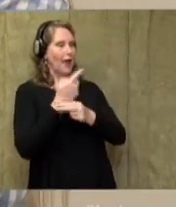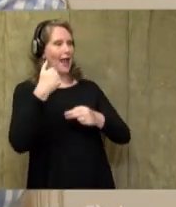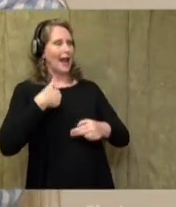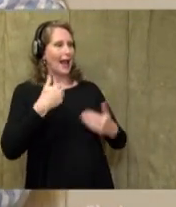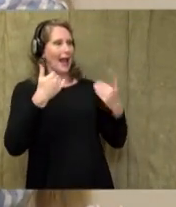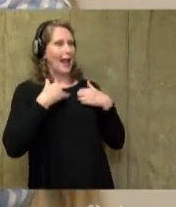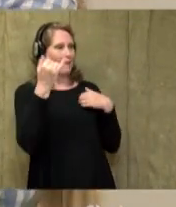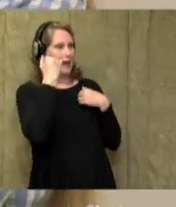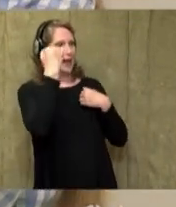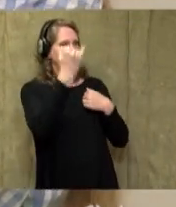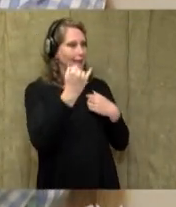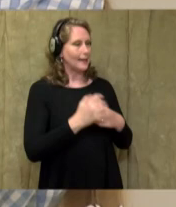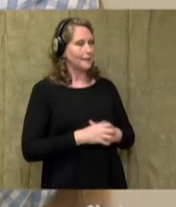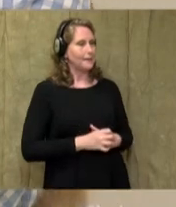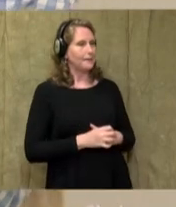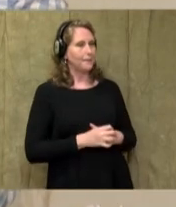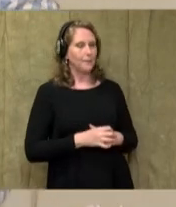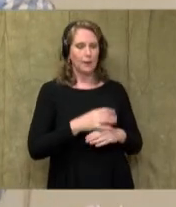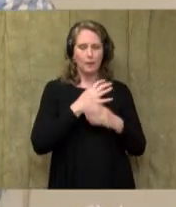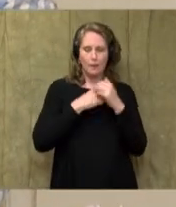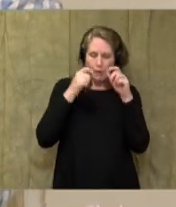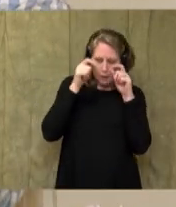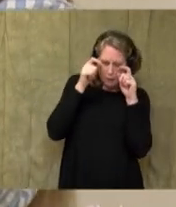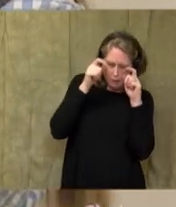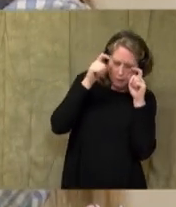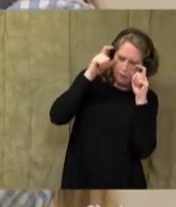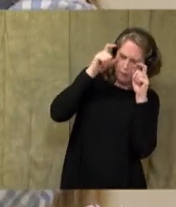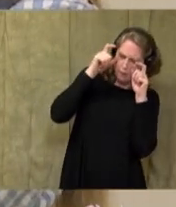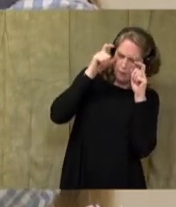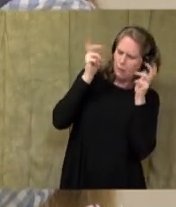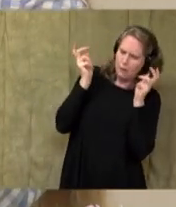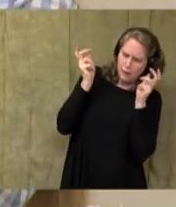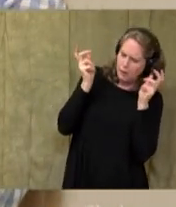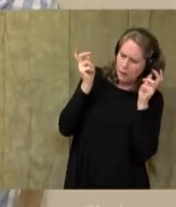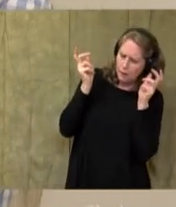I have an idea." Bear opened one eye and grunted.